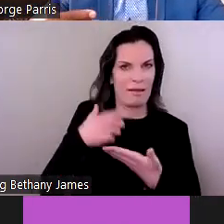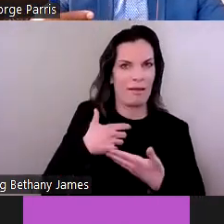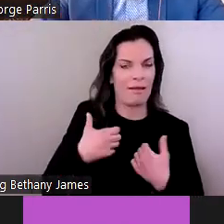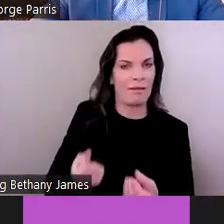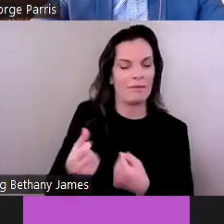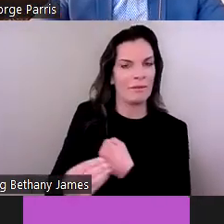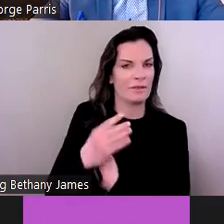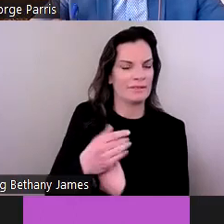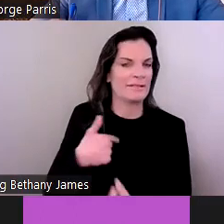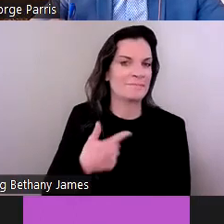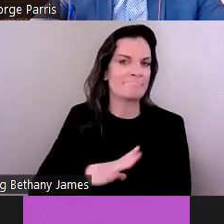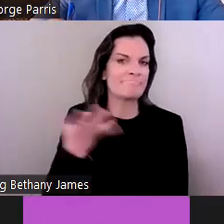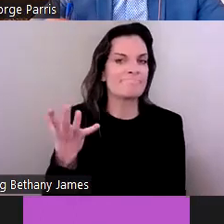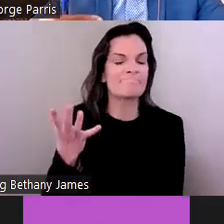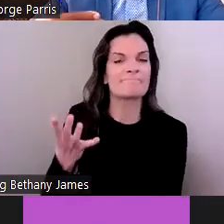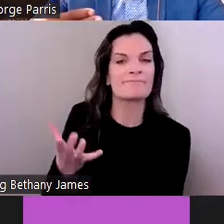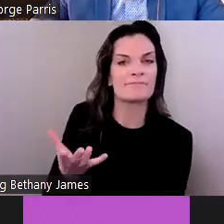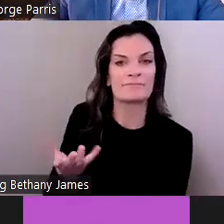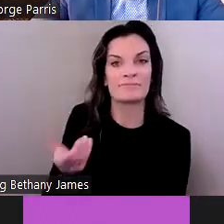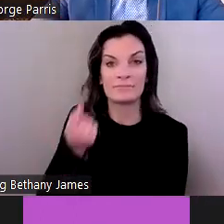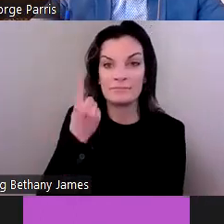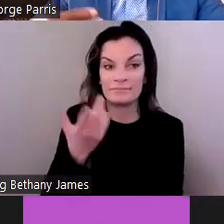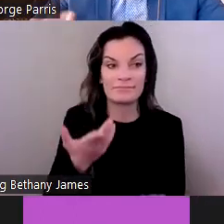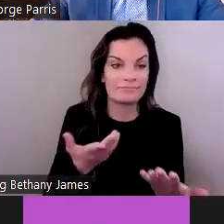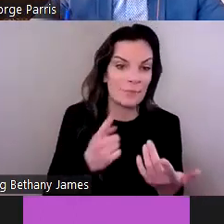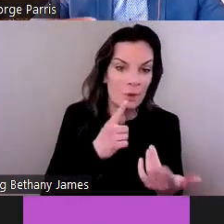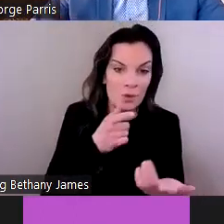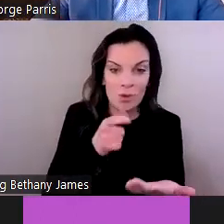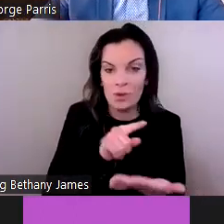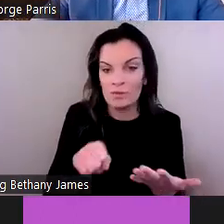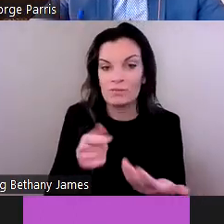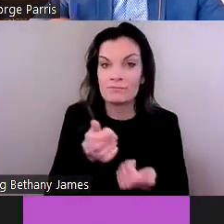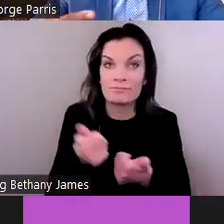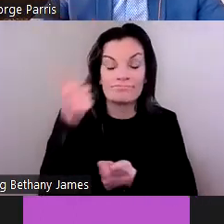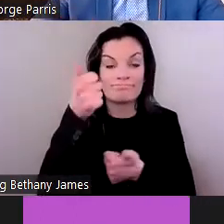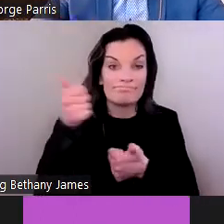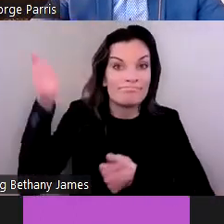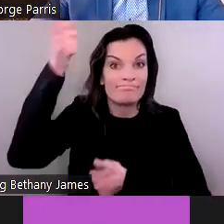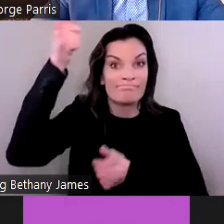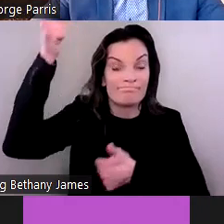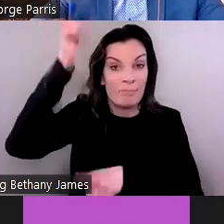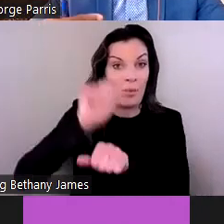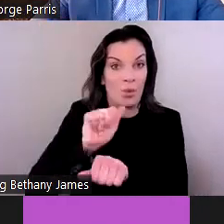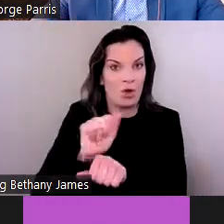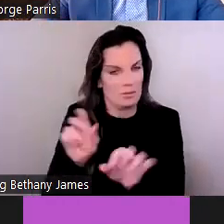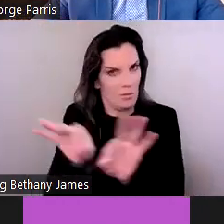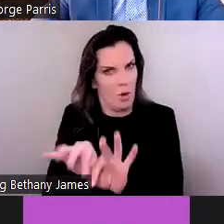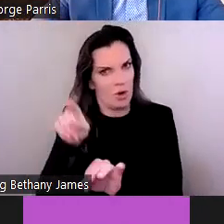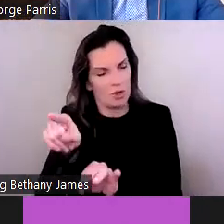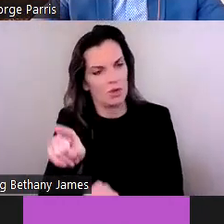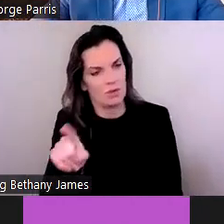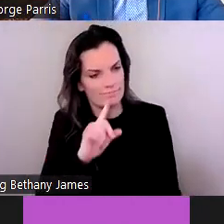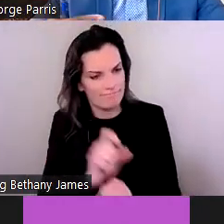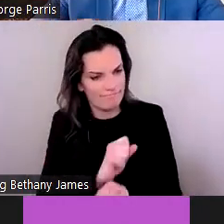supervisors and managers, and administrators need to make sure that they're in touch with their employees